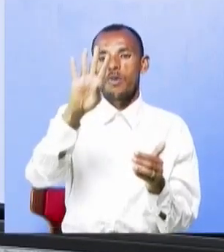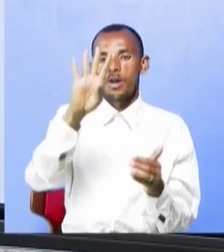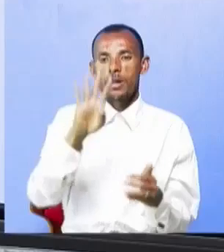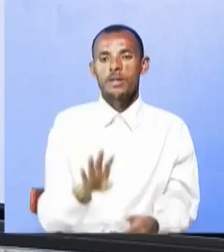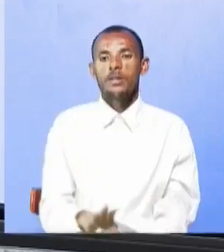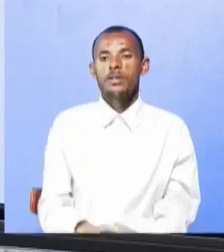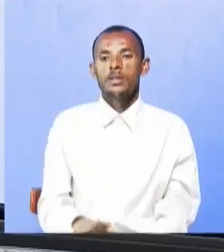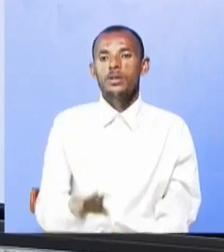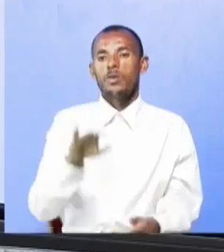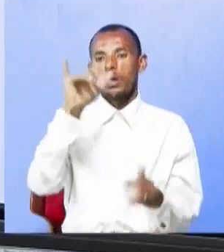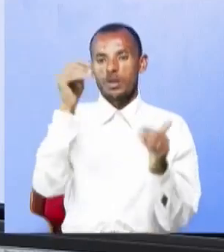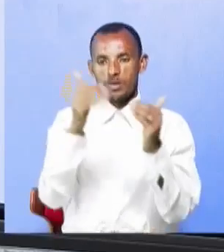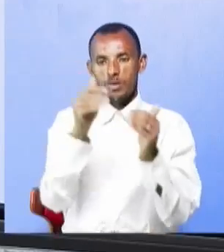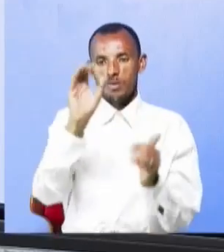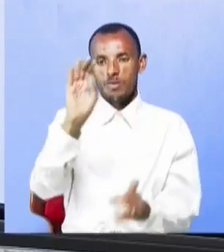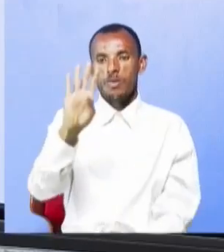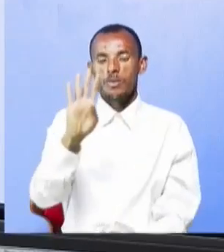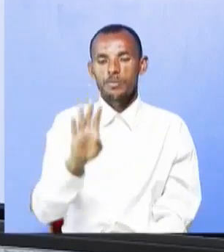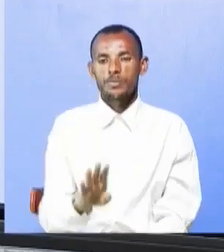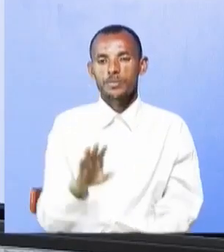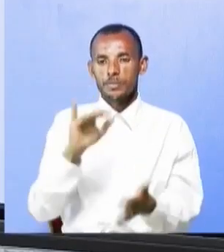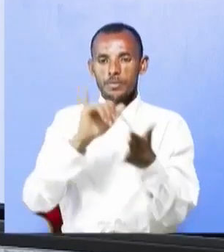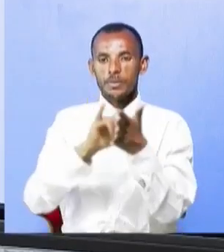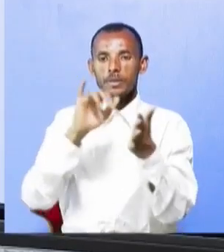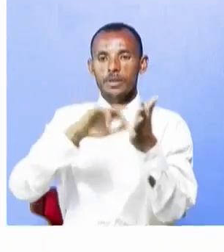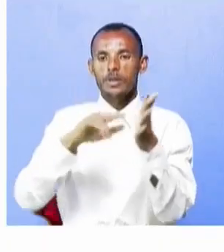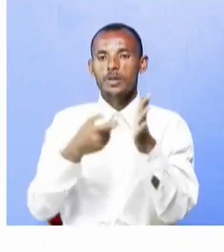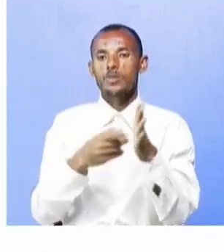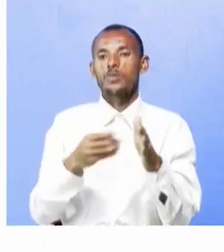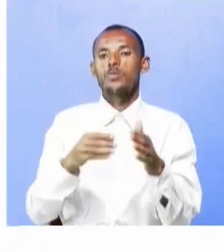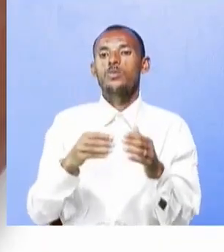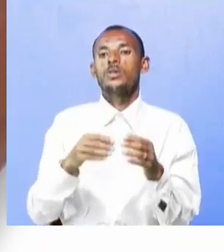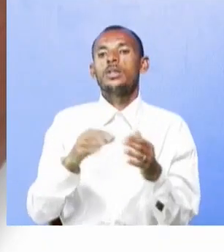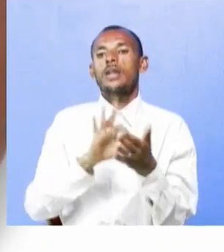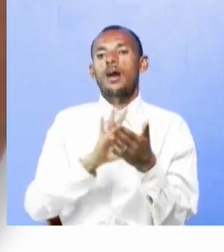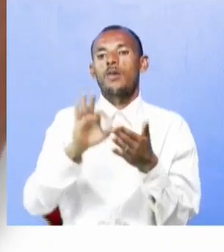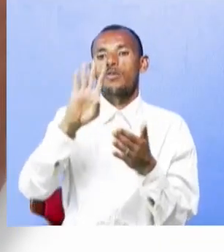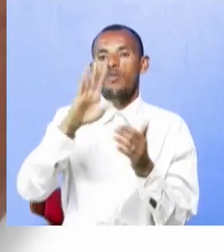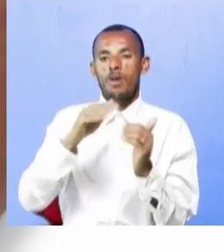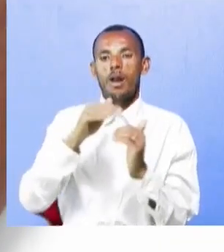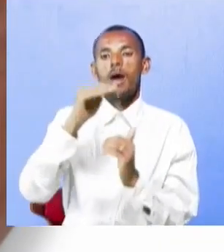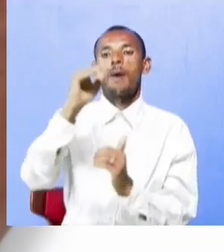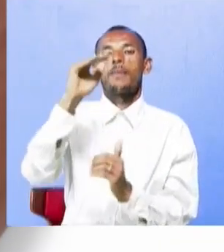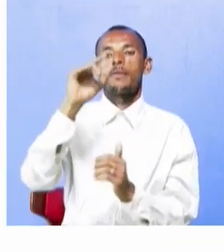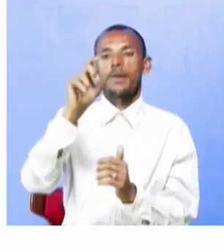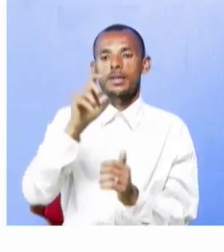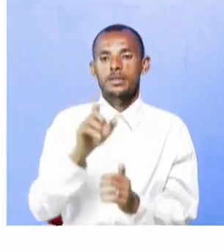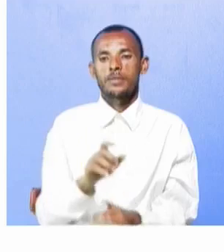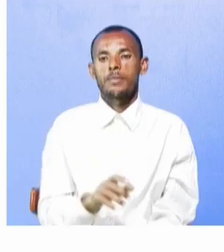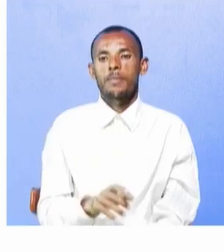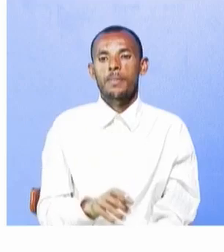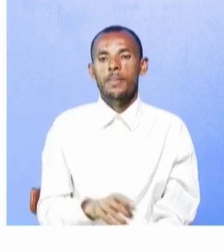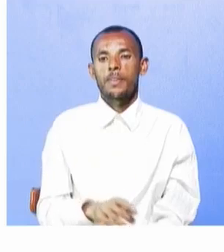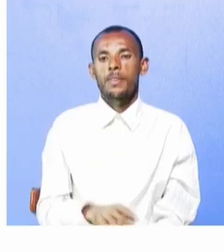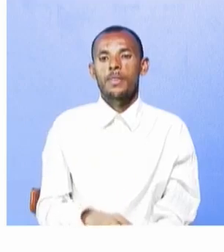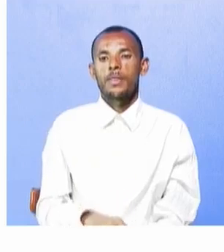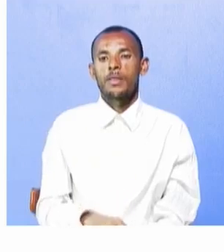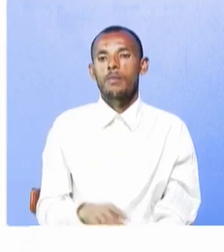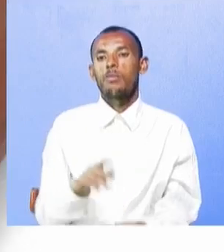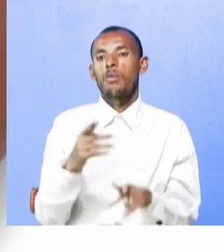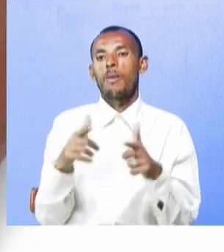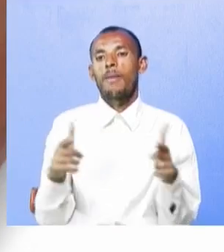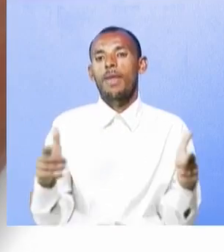Okay, at y is equals to 4. That means you need to count 4 units above the x-axis.